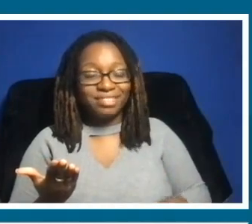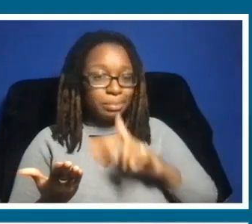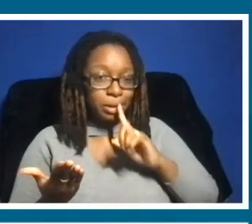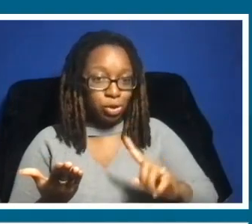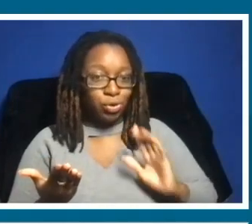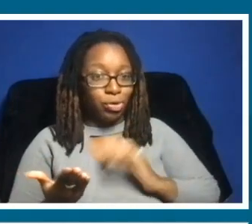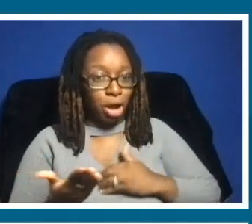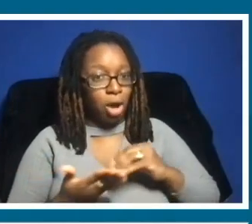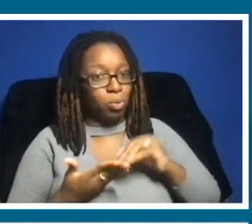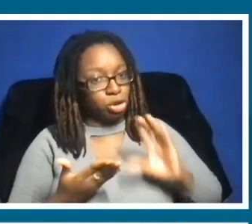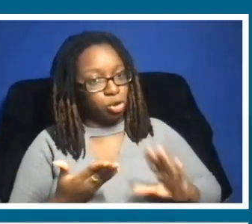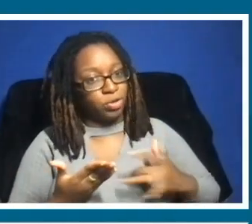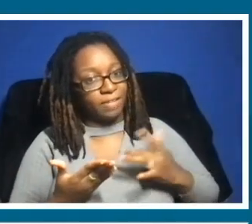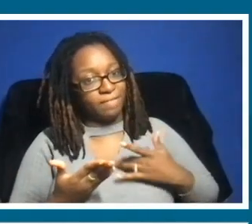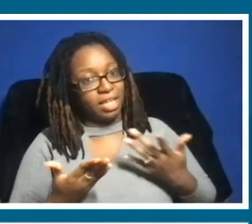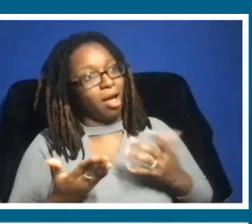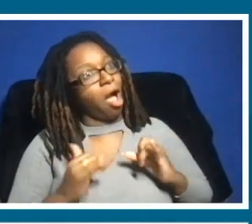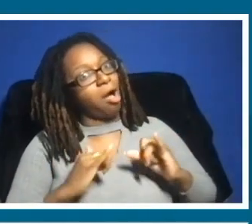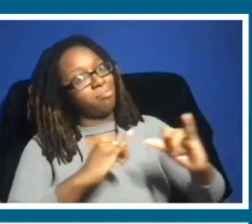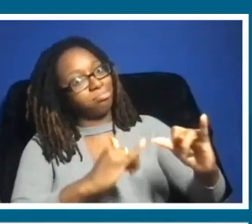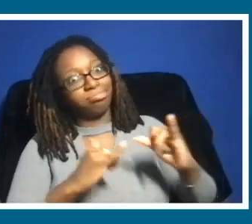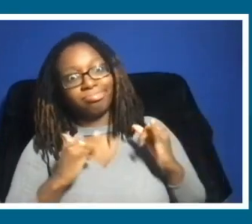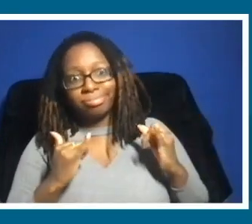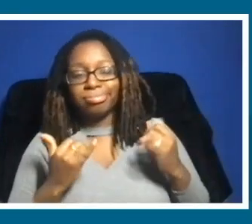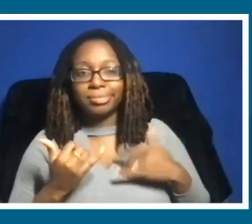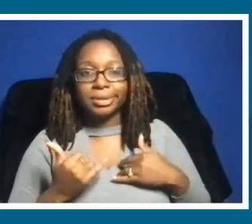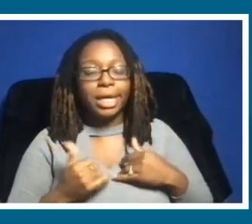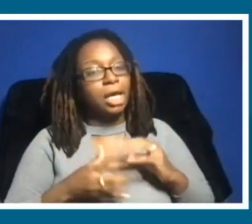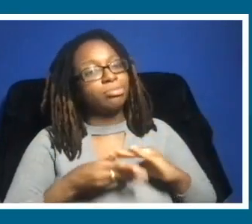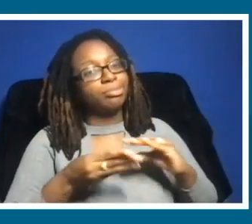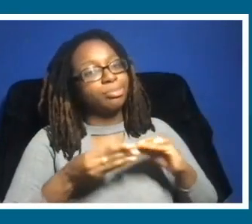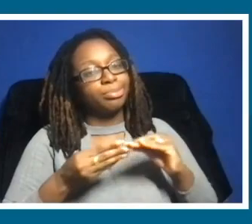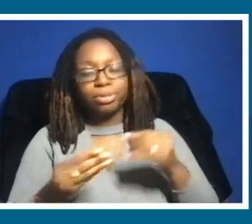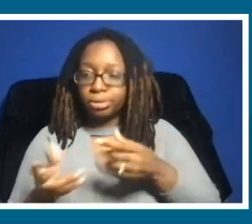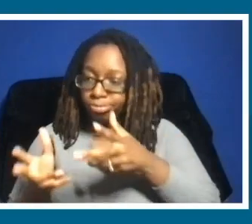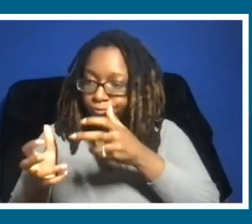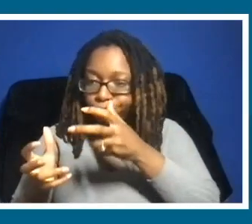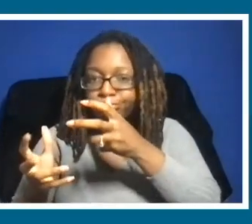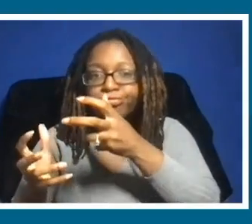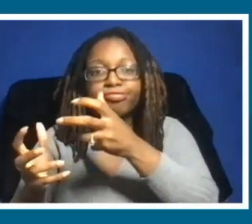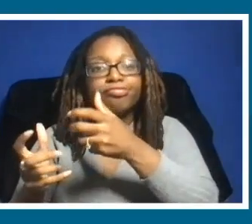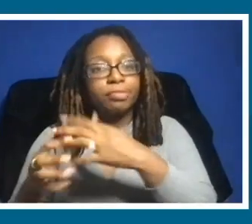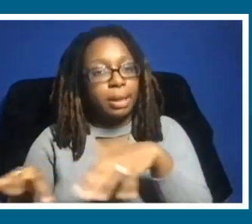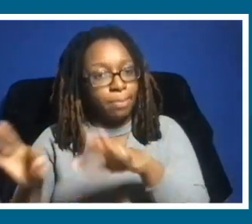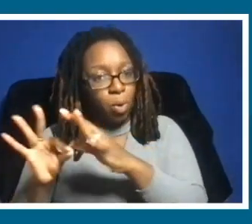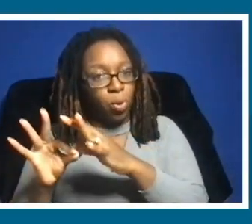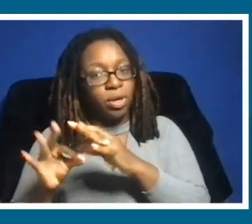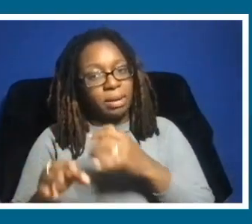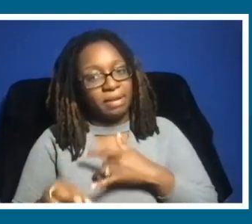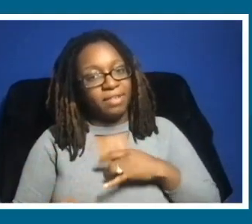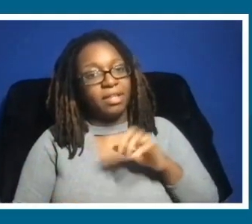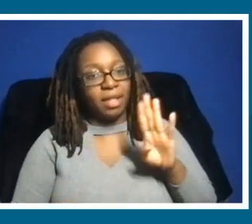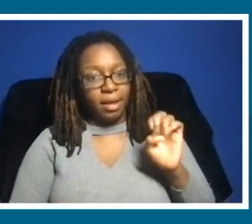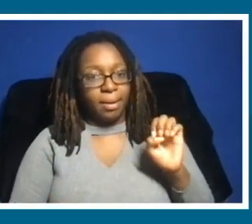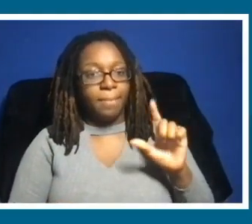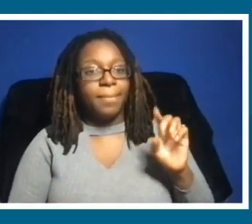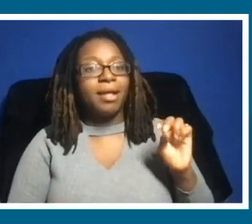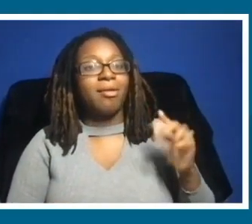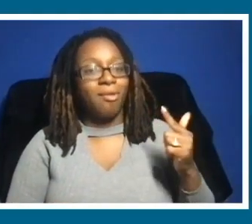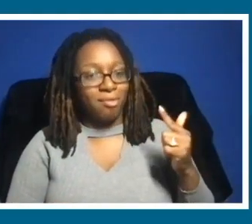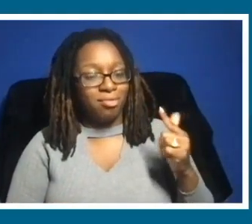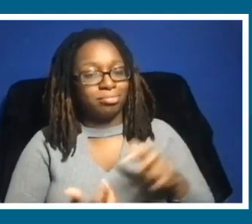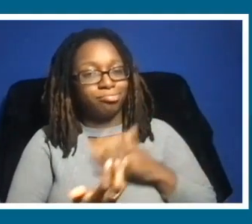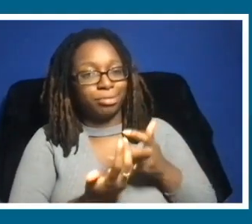feel seen and heard and valued and that they belong. No, I love that. That notion